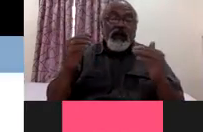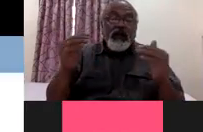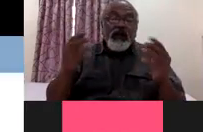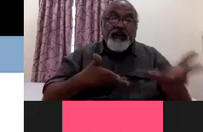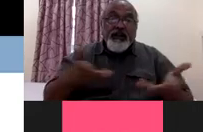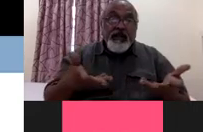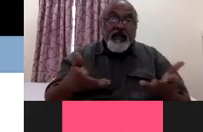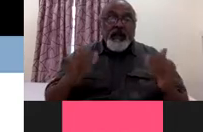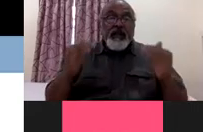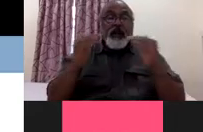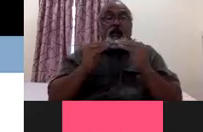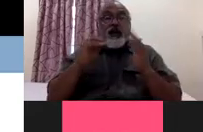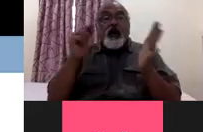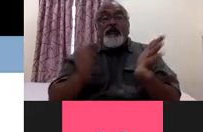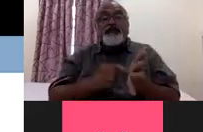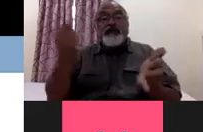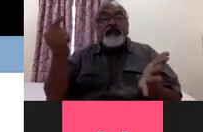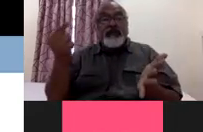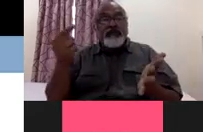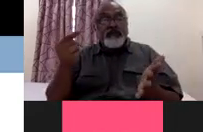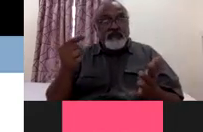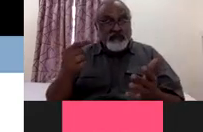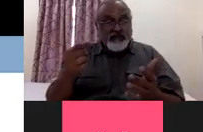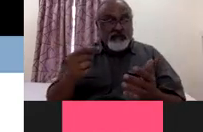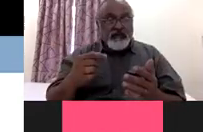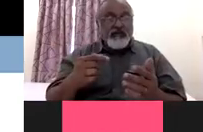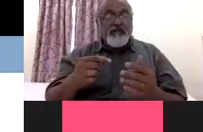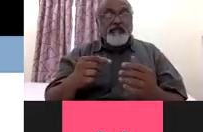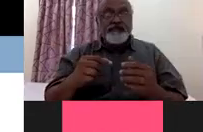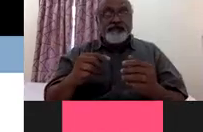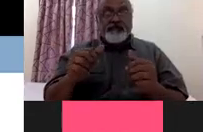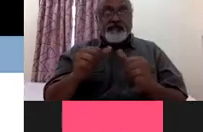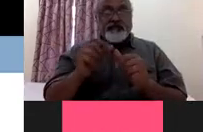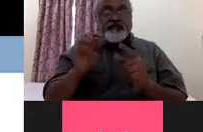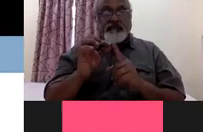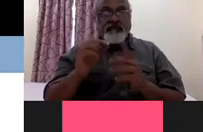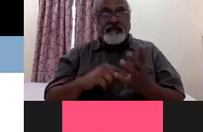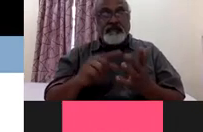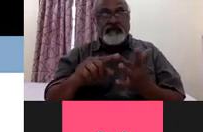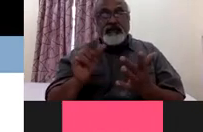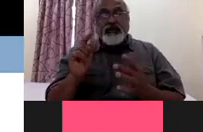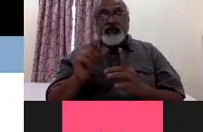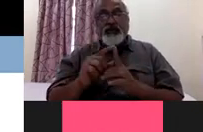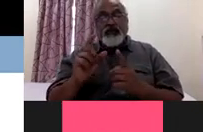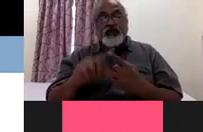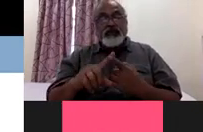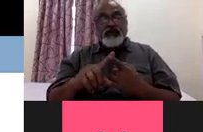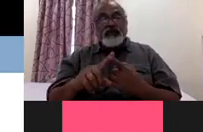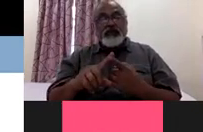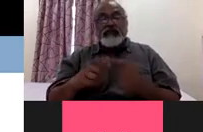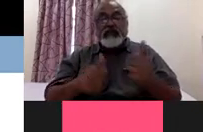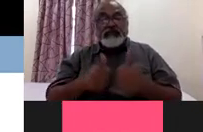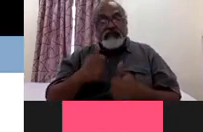it even more clear. Aptitude test, you know, we conduct aptitude test. And in fact, this really happened about 7 or 8 years